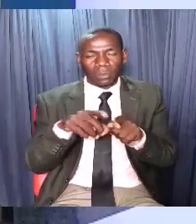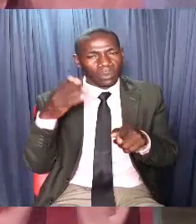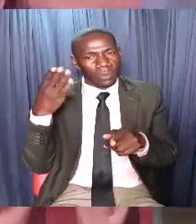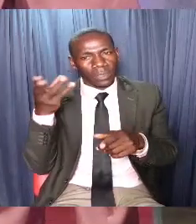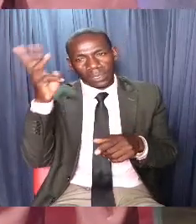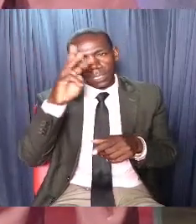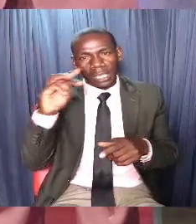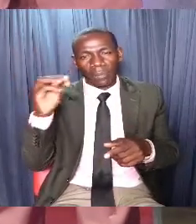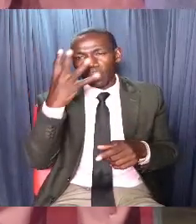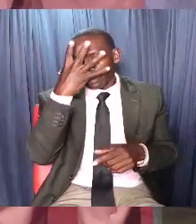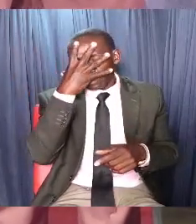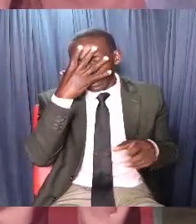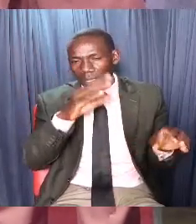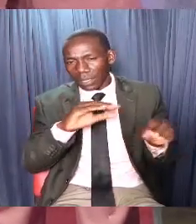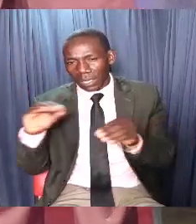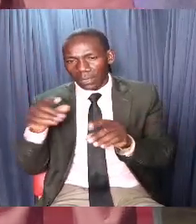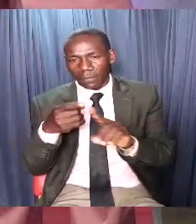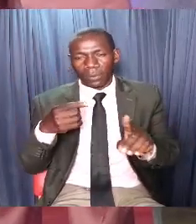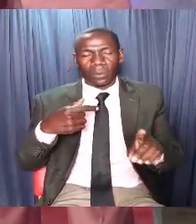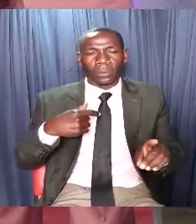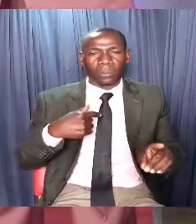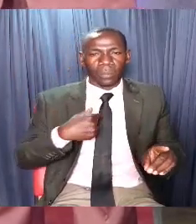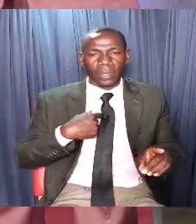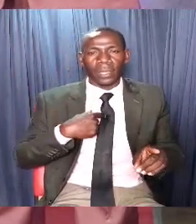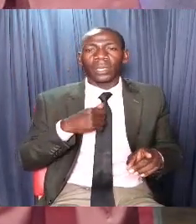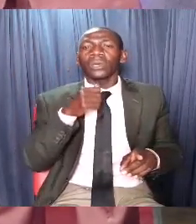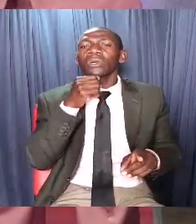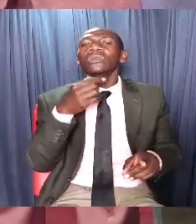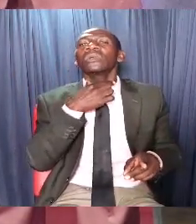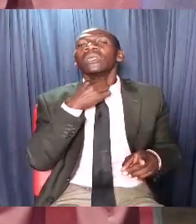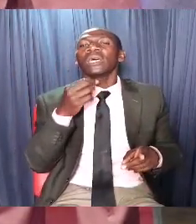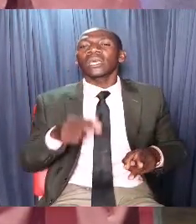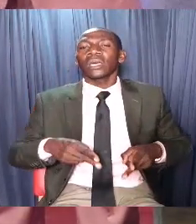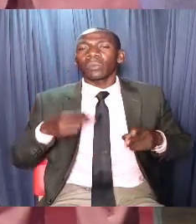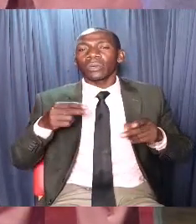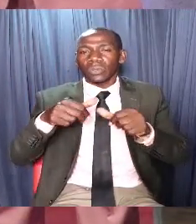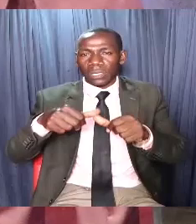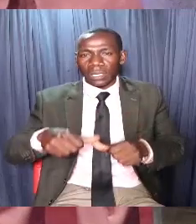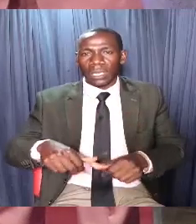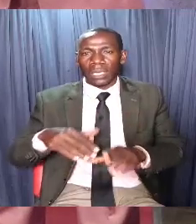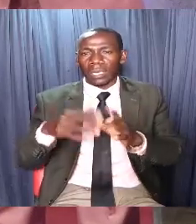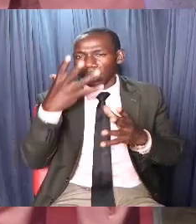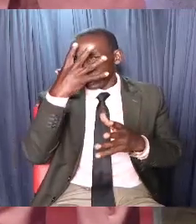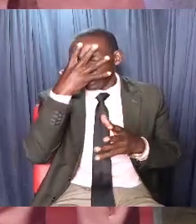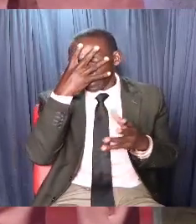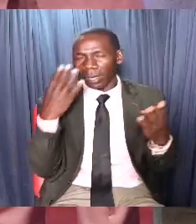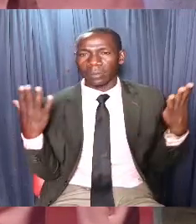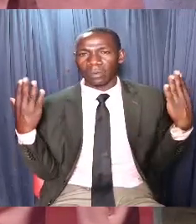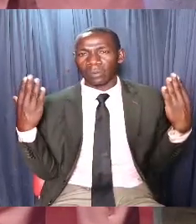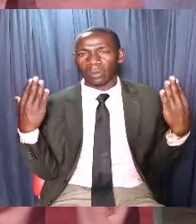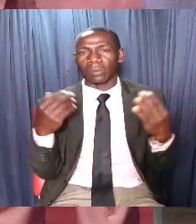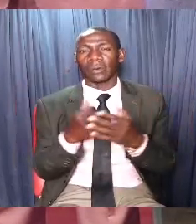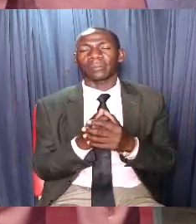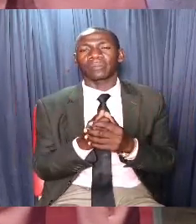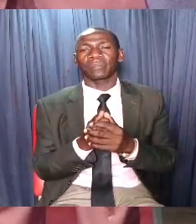level. There is ataniondolea. He'll take away the dismay I have. Maana yeye hapendi mwanadamu akae katika fedheha milele. Because he's not happy a human being to stay in